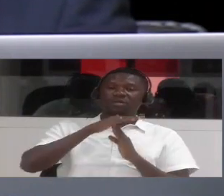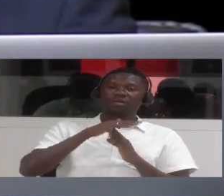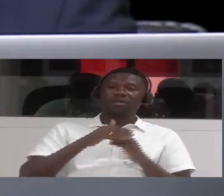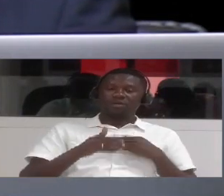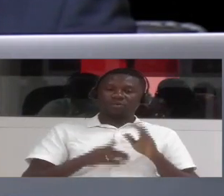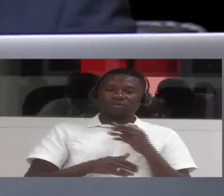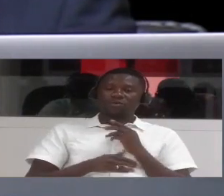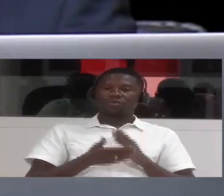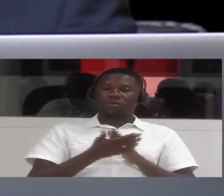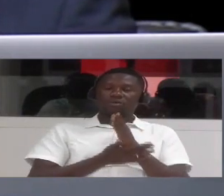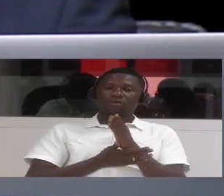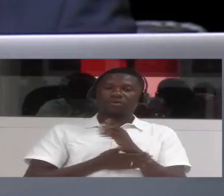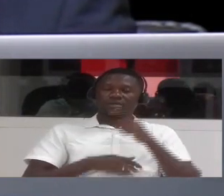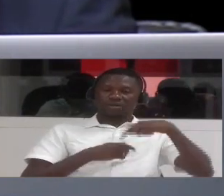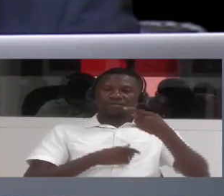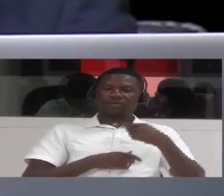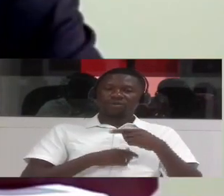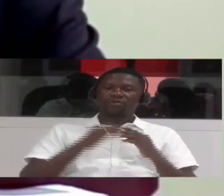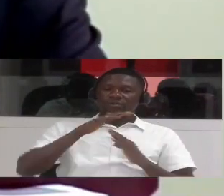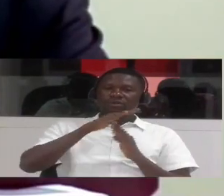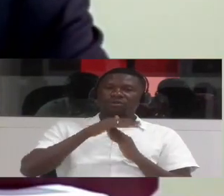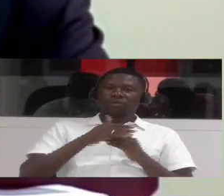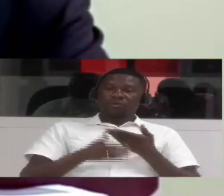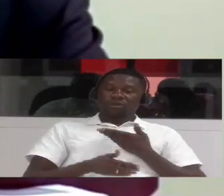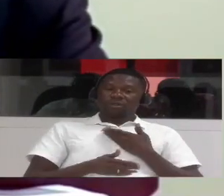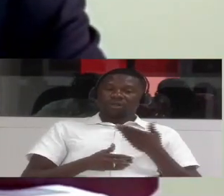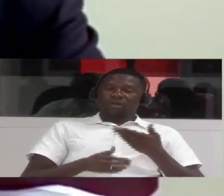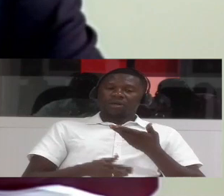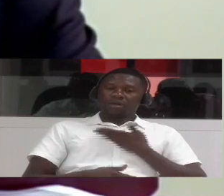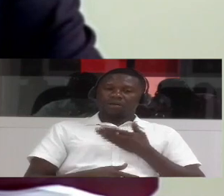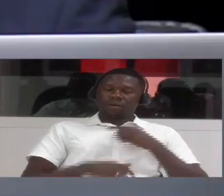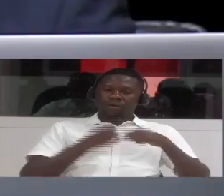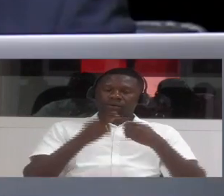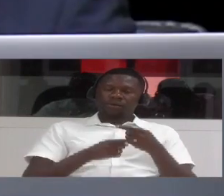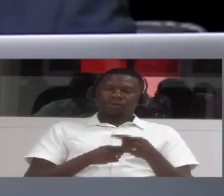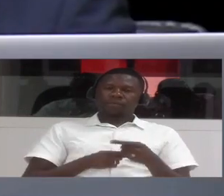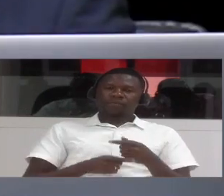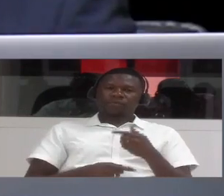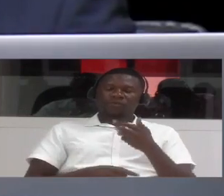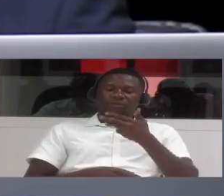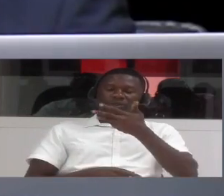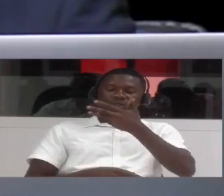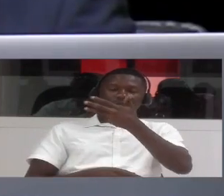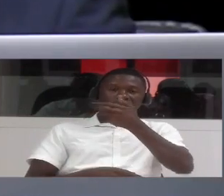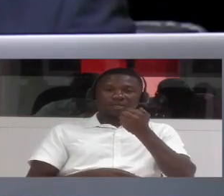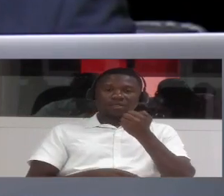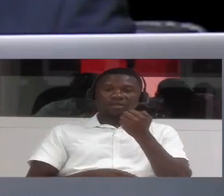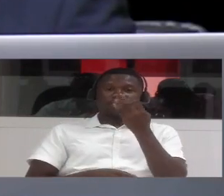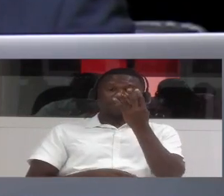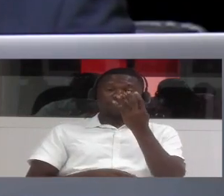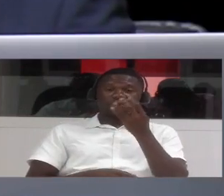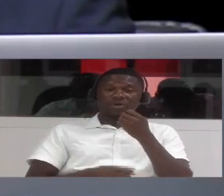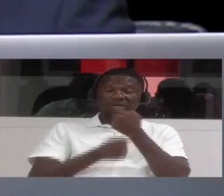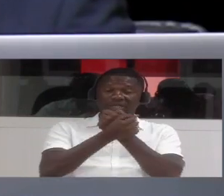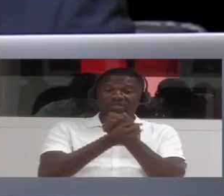would continue after the break. We still have about 94 arrests to go